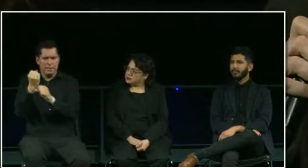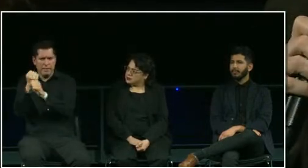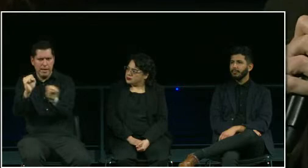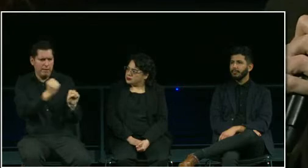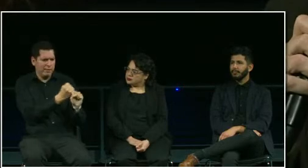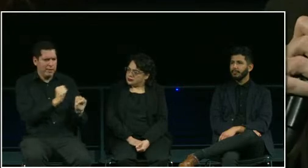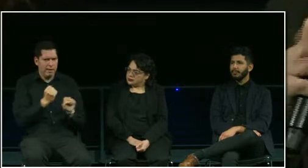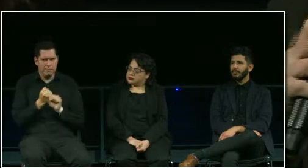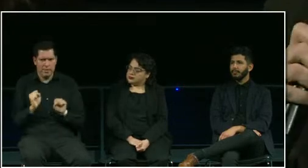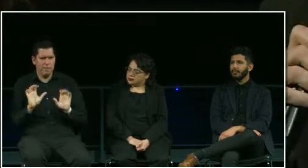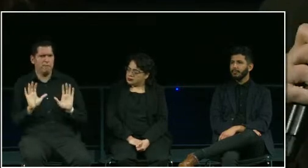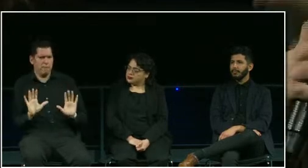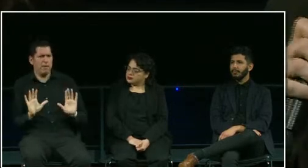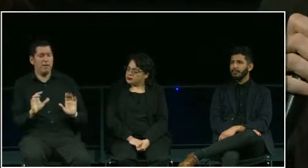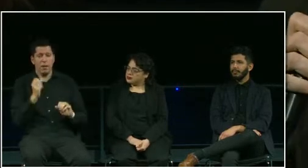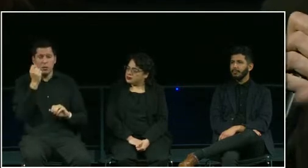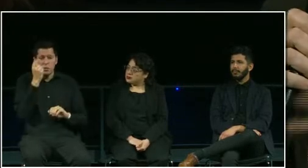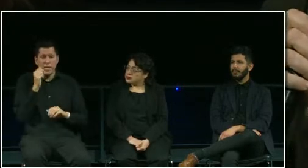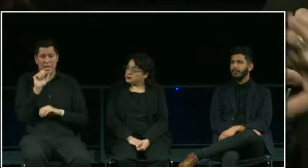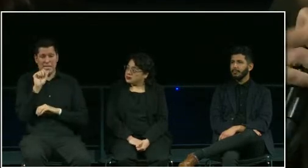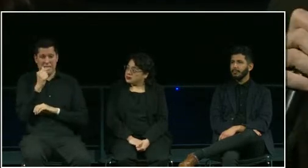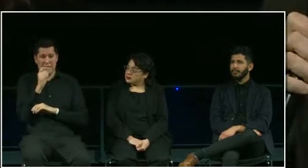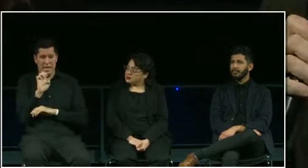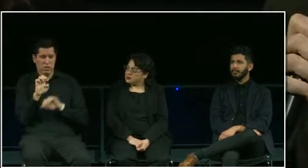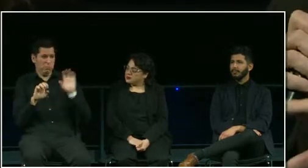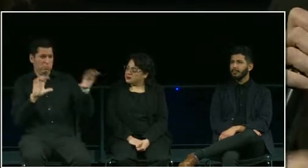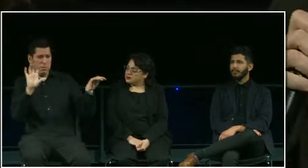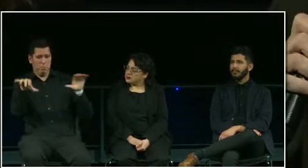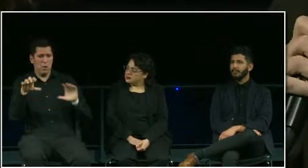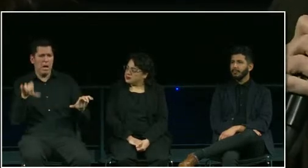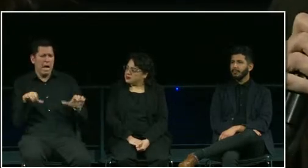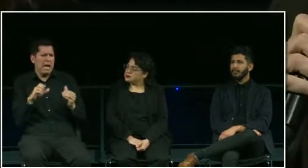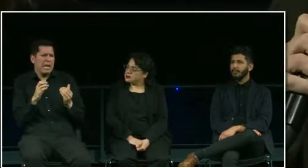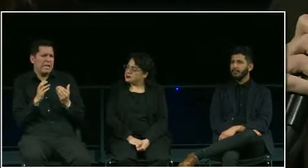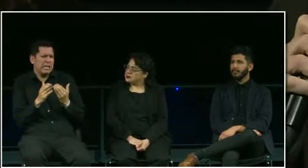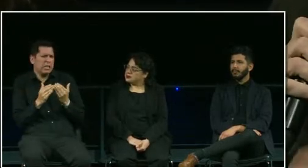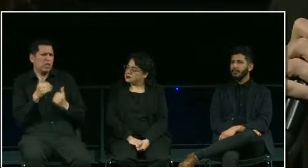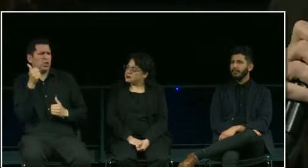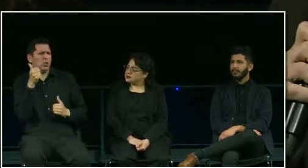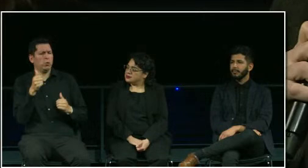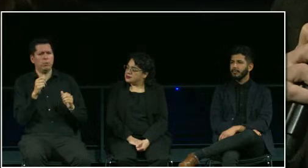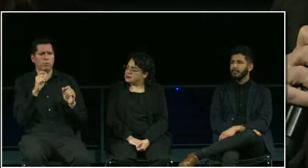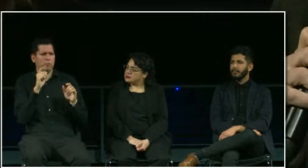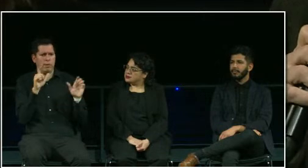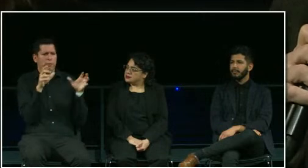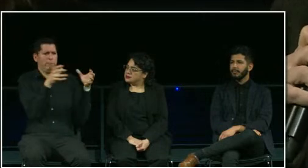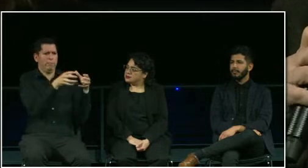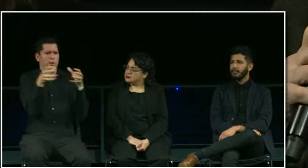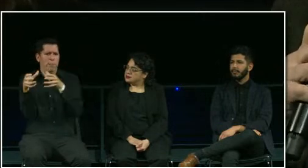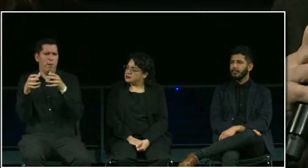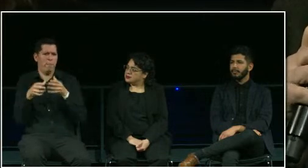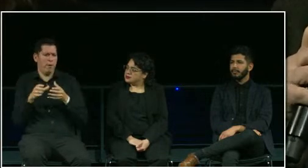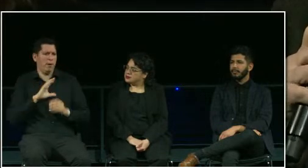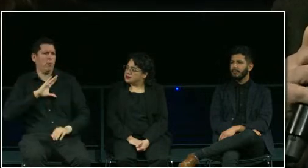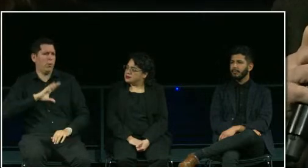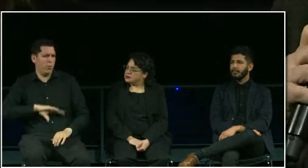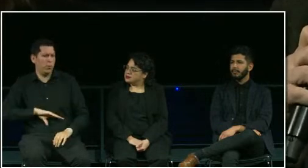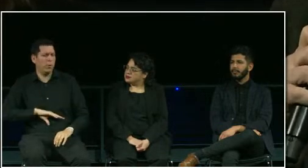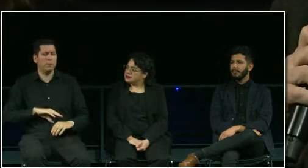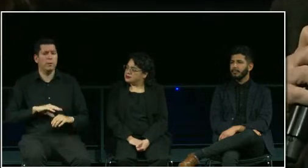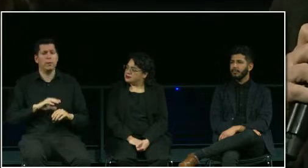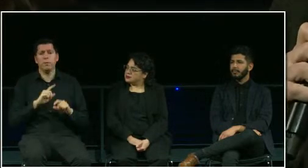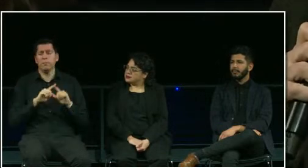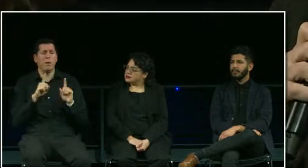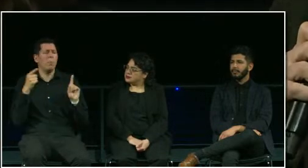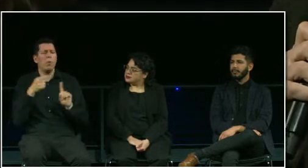obviously, because our stages are isolated a bit, it was easier logistically than it might be, and also our crew was super small. But I think